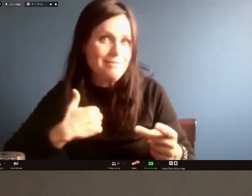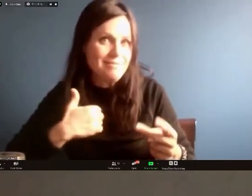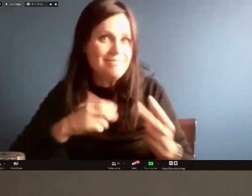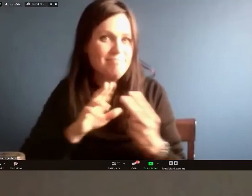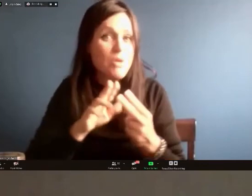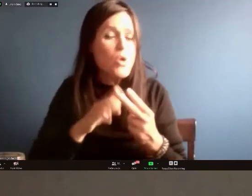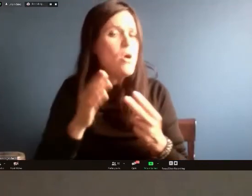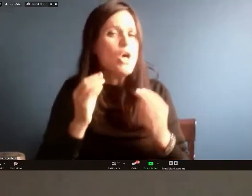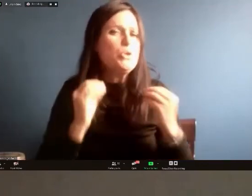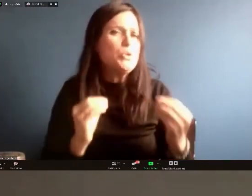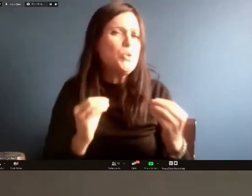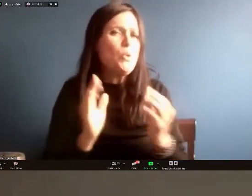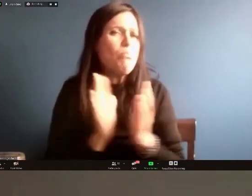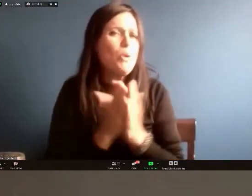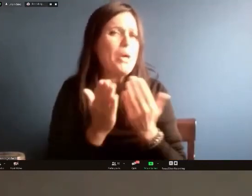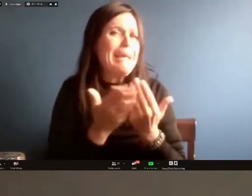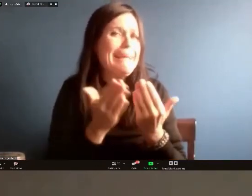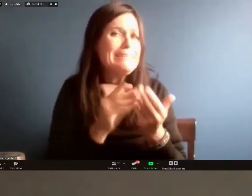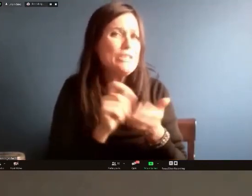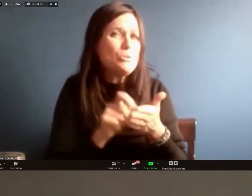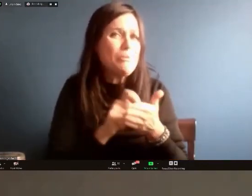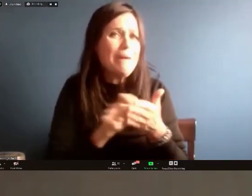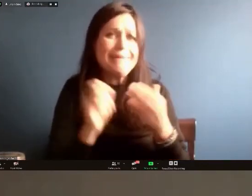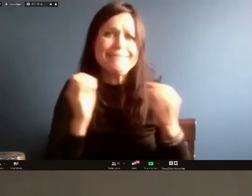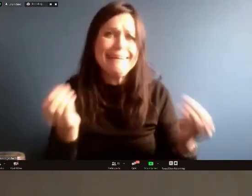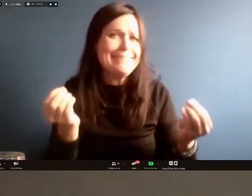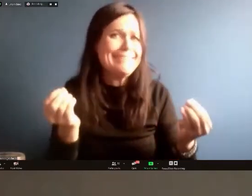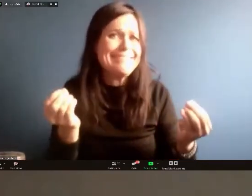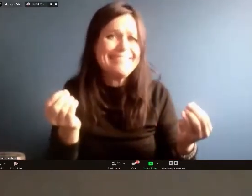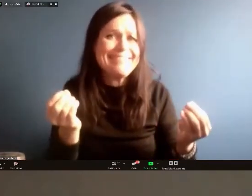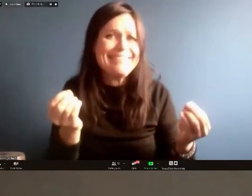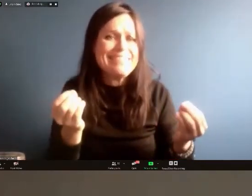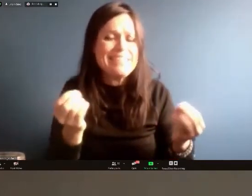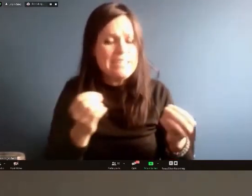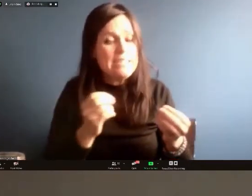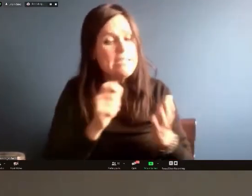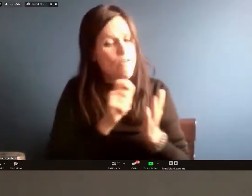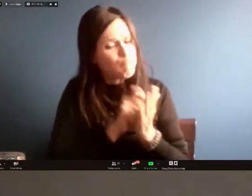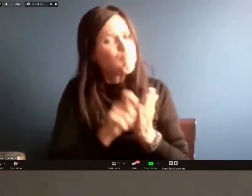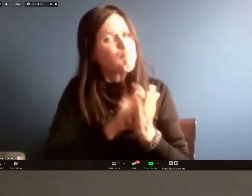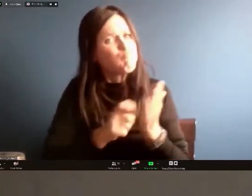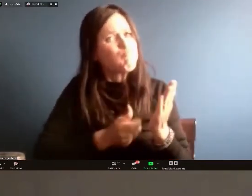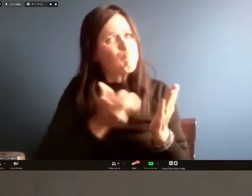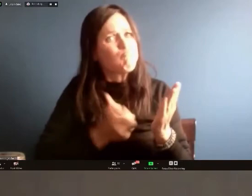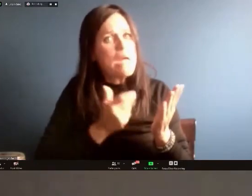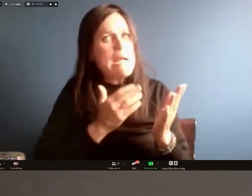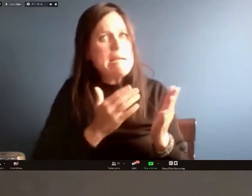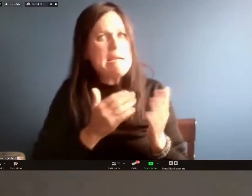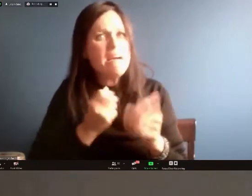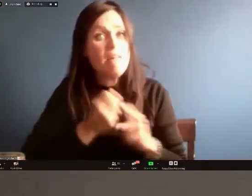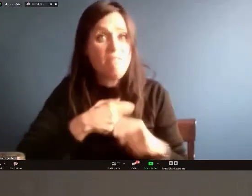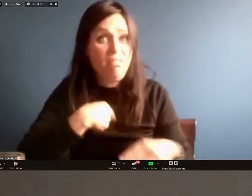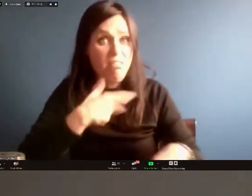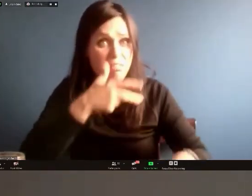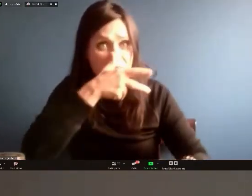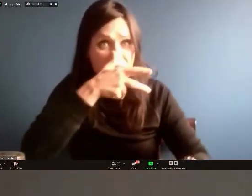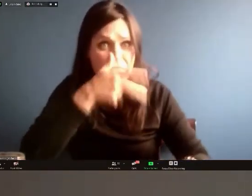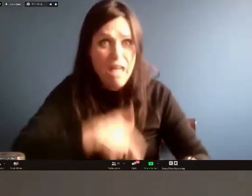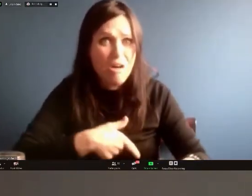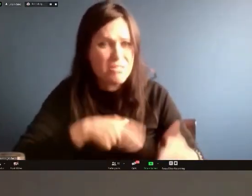easy to write. They all have periods where you feel like oh, this is garbage. What am I